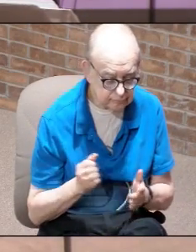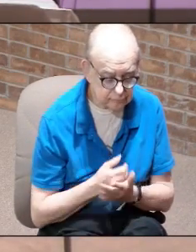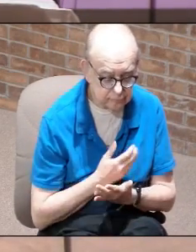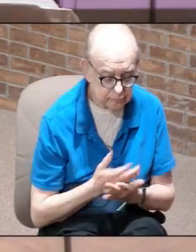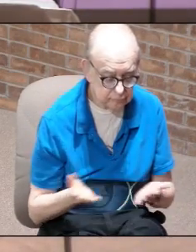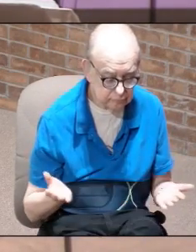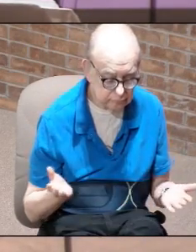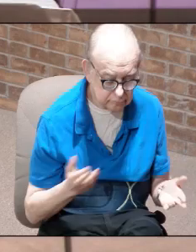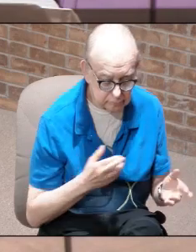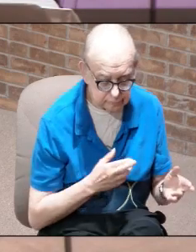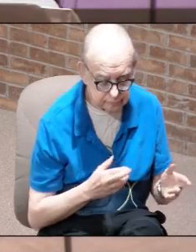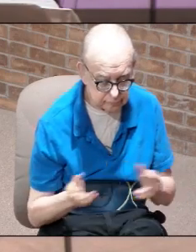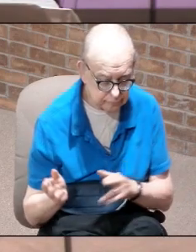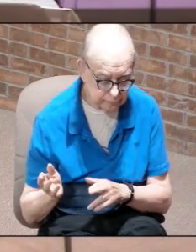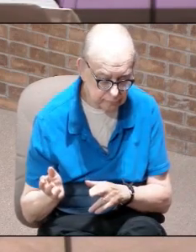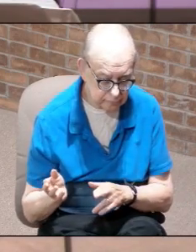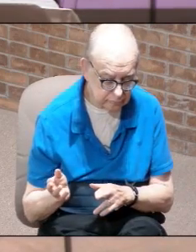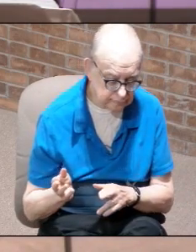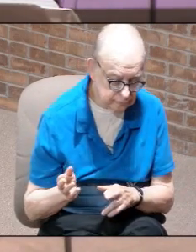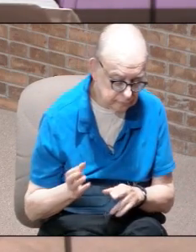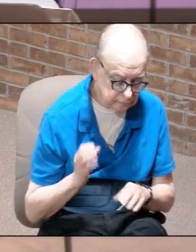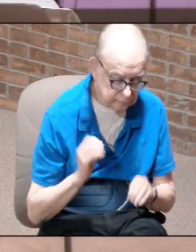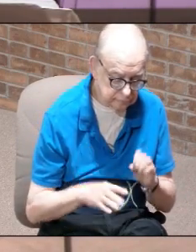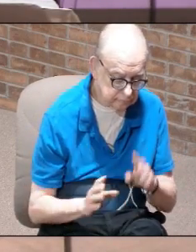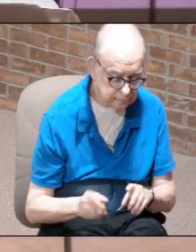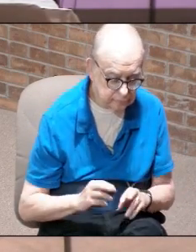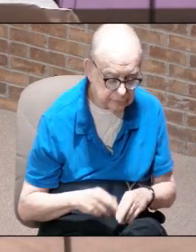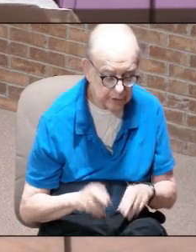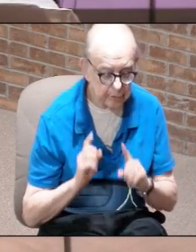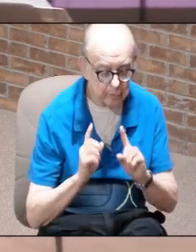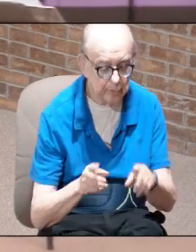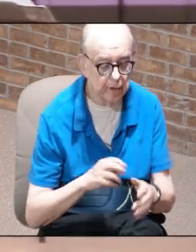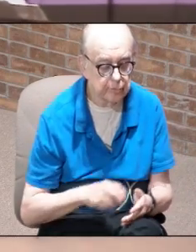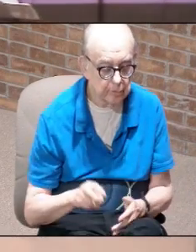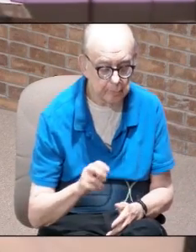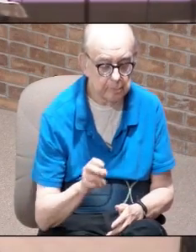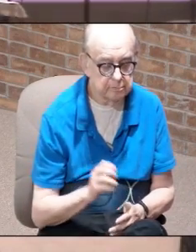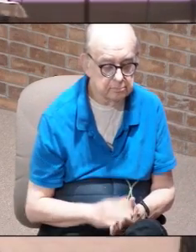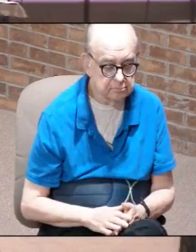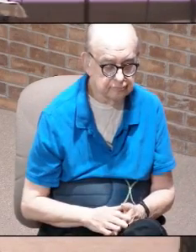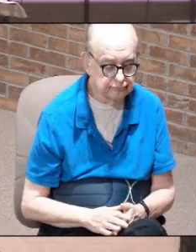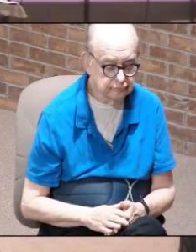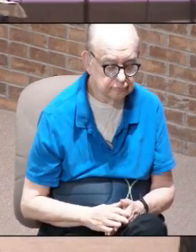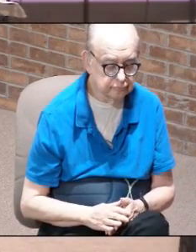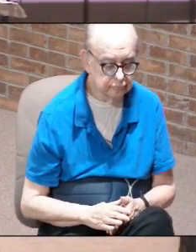got everything ready and packed to make that trip.